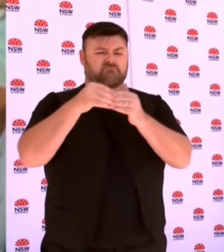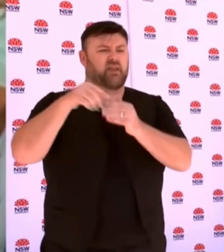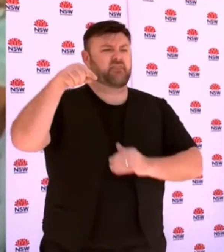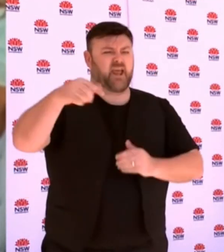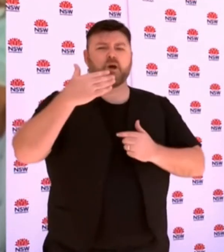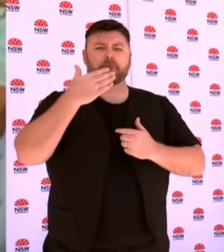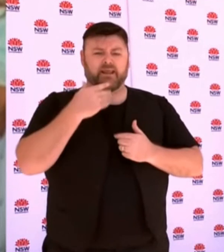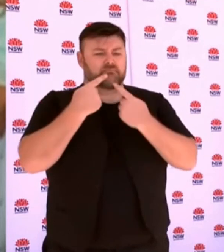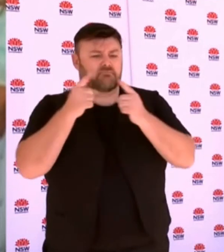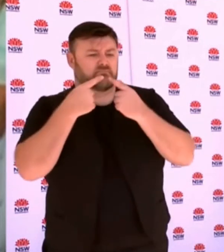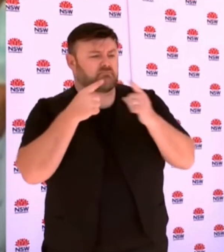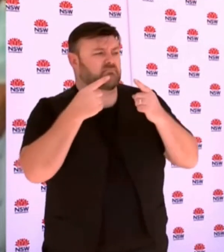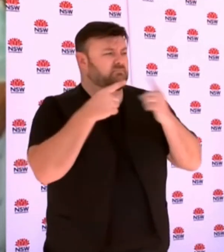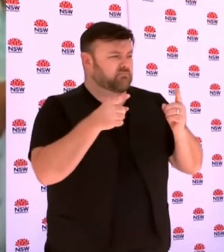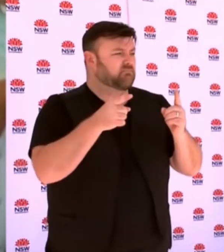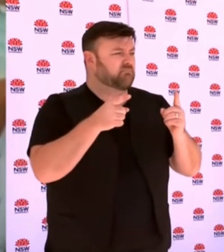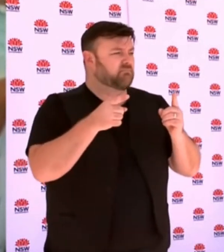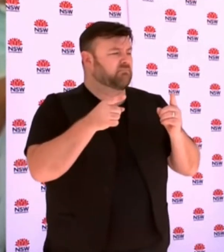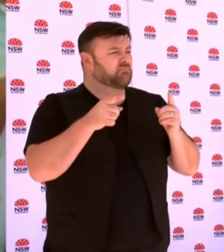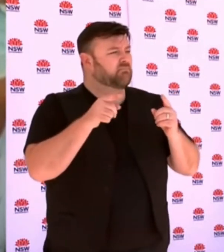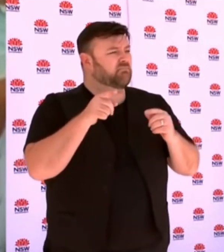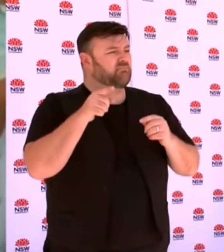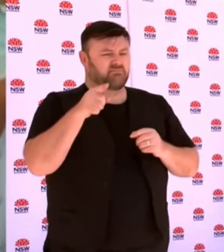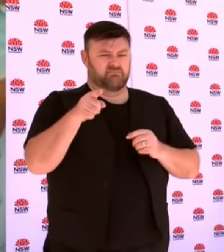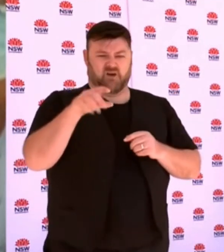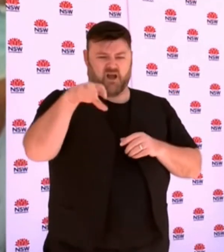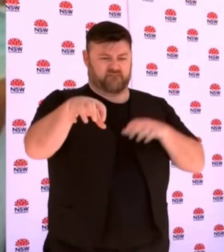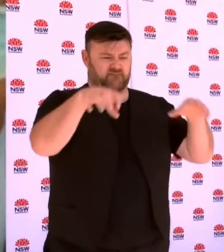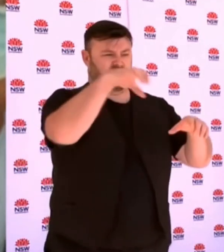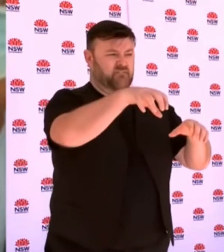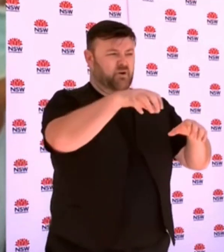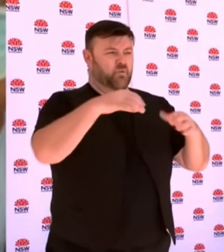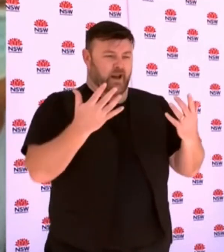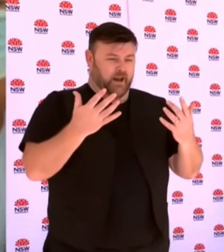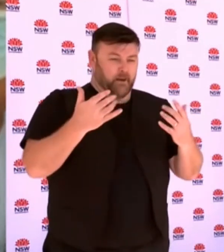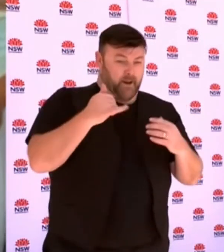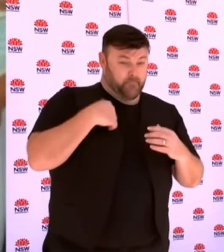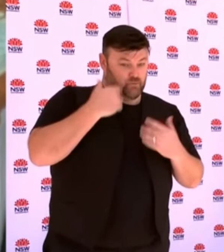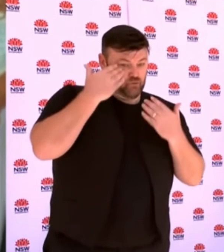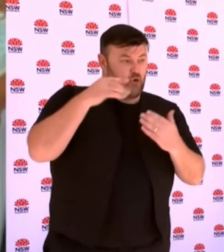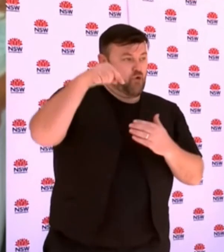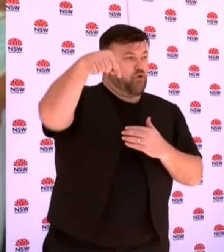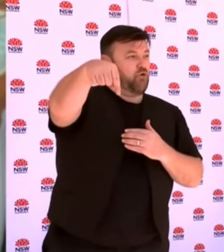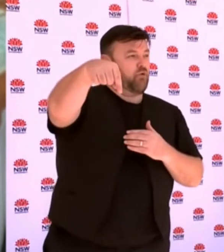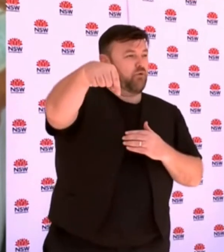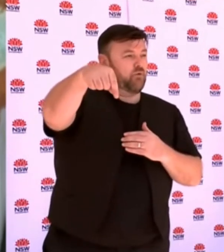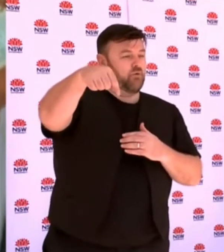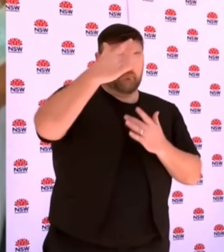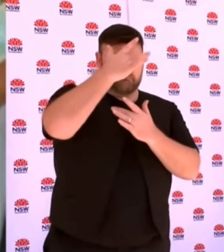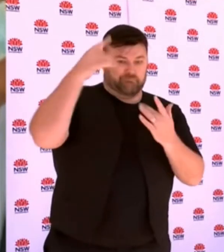everyone get the message out about where we're really concerned about those potential areas where there might be unrecognised